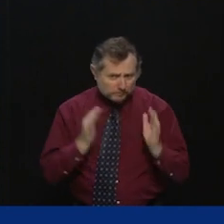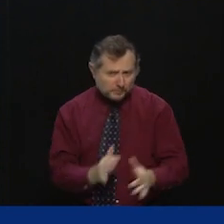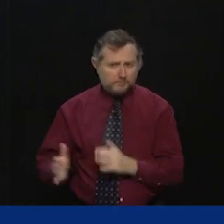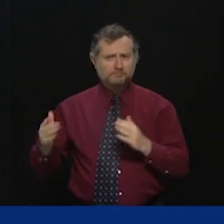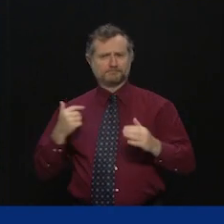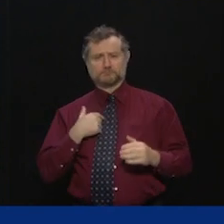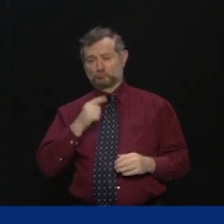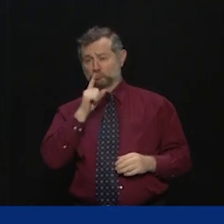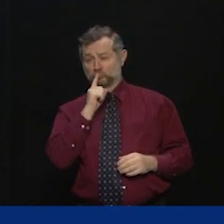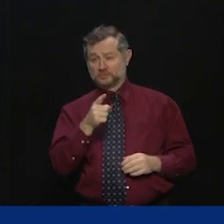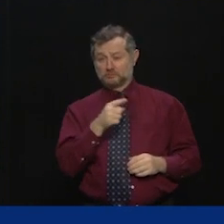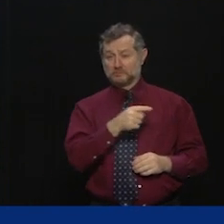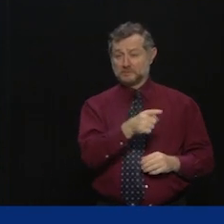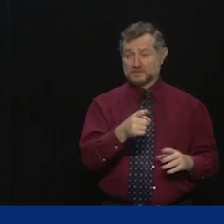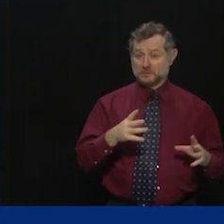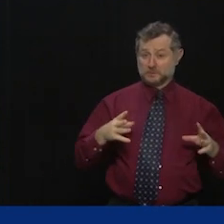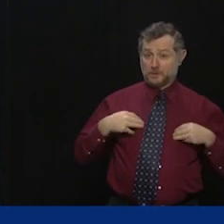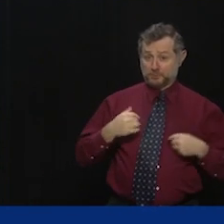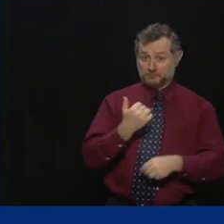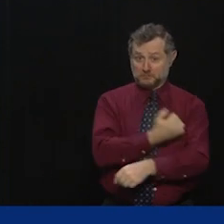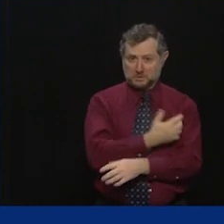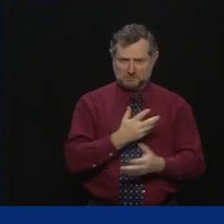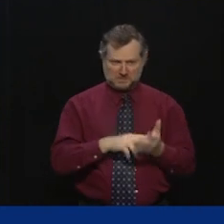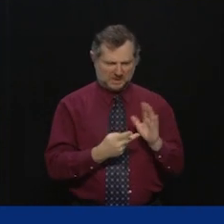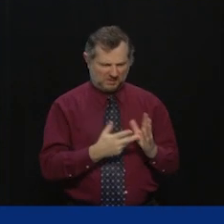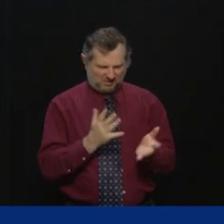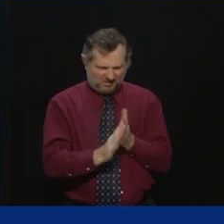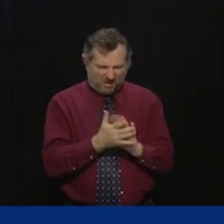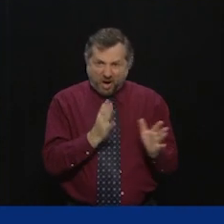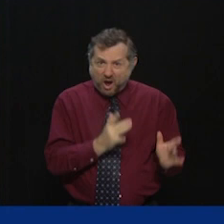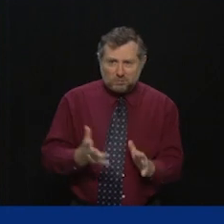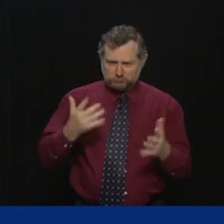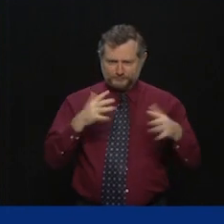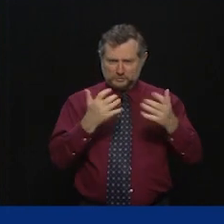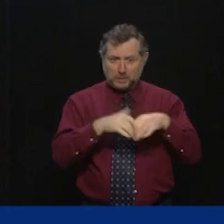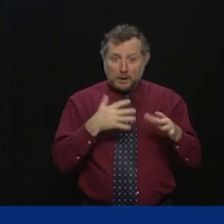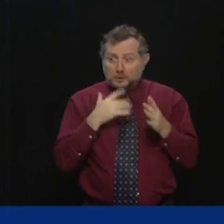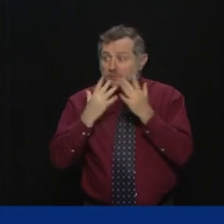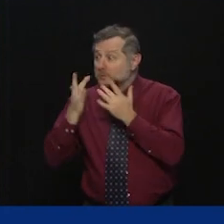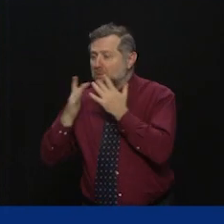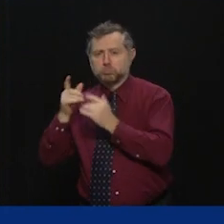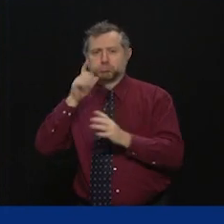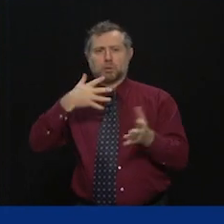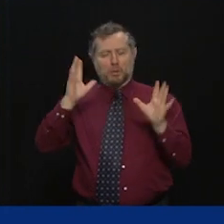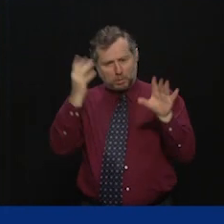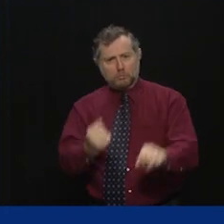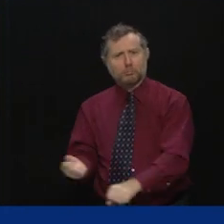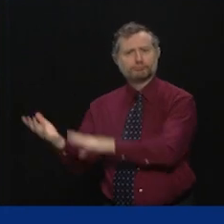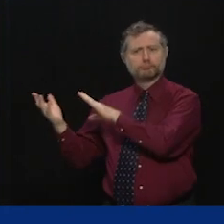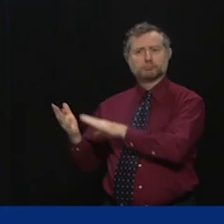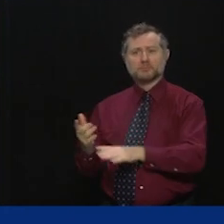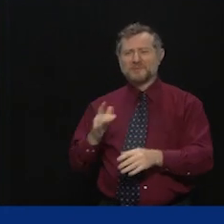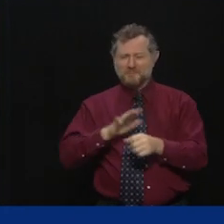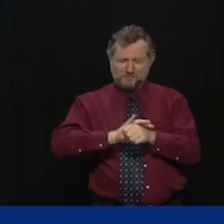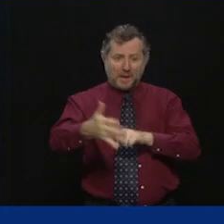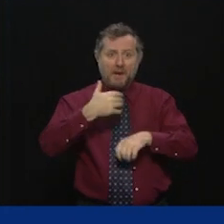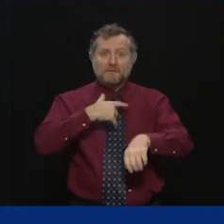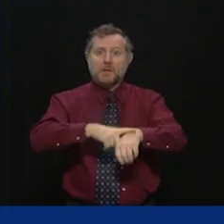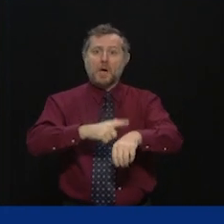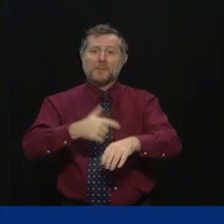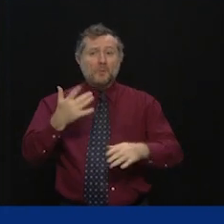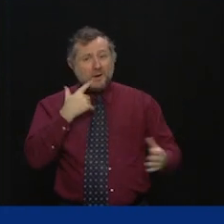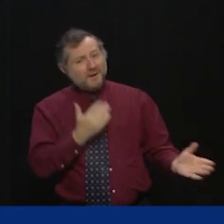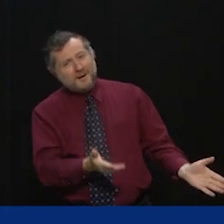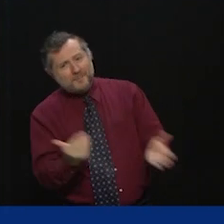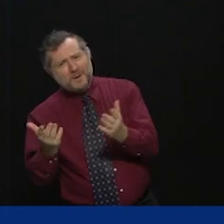preventable staffing shortage. Still preventable. Enough hours in a day. Come on down. Go